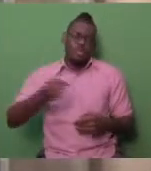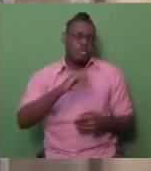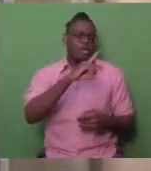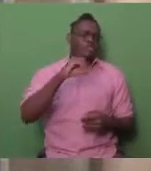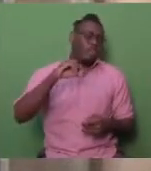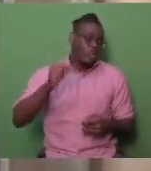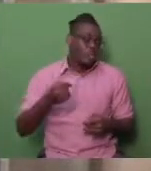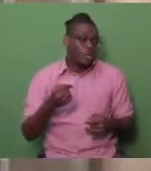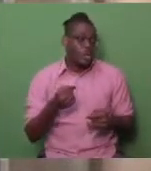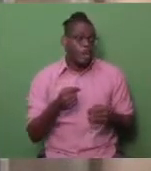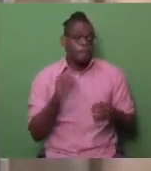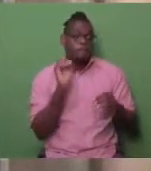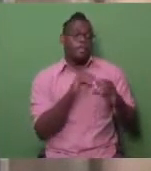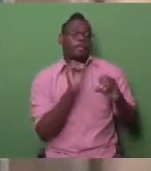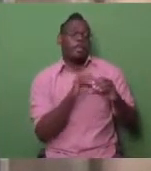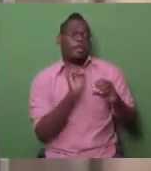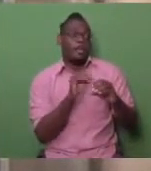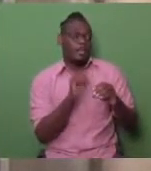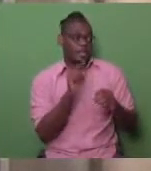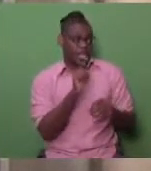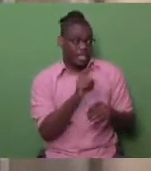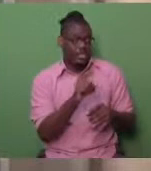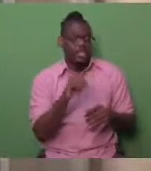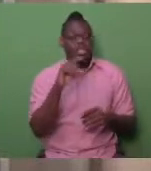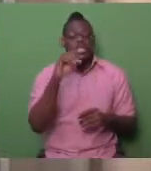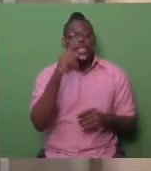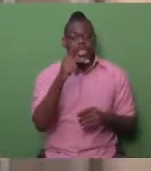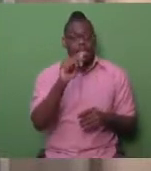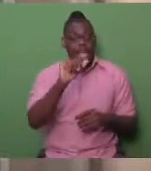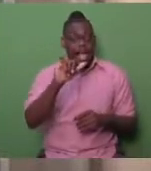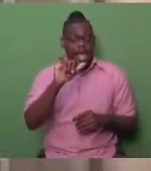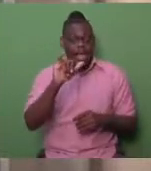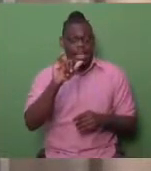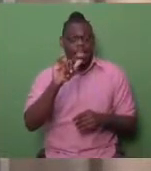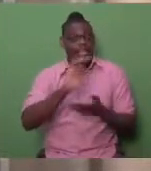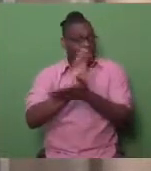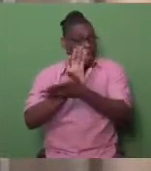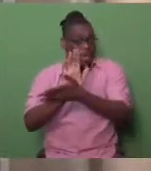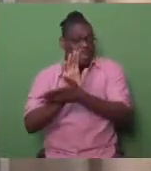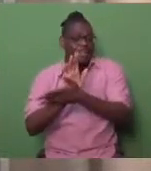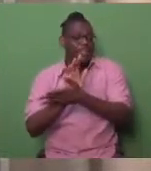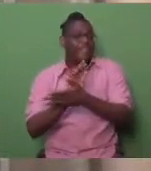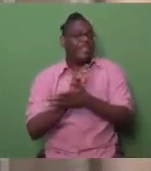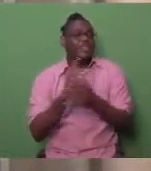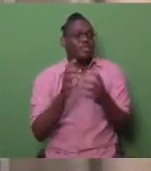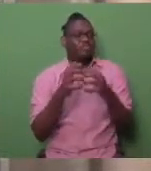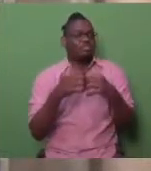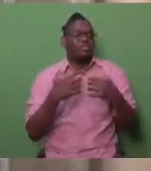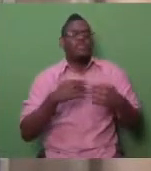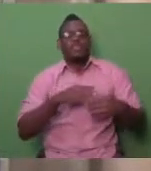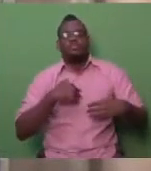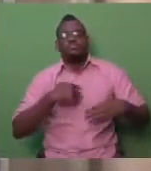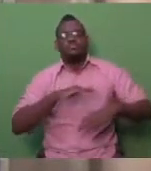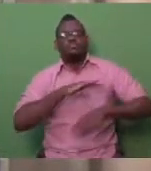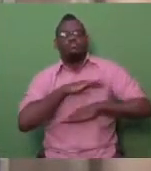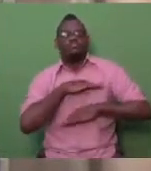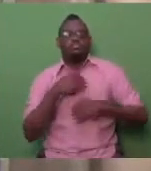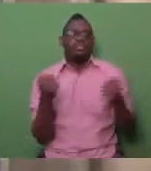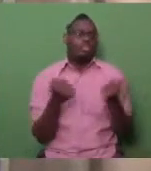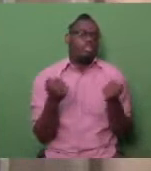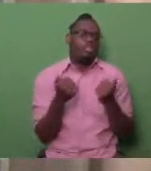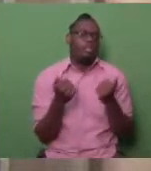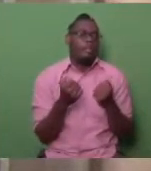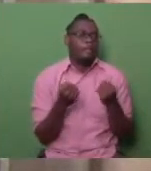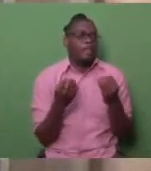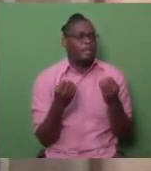They must certainly be more resilient than the thousands of persons who have lost their jobs and are still waiting on the promised salary relief